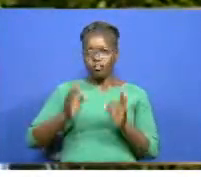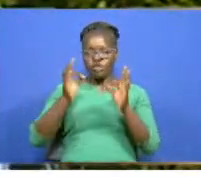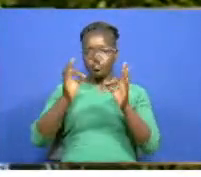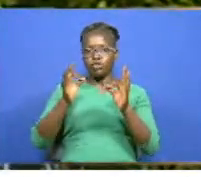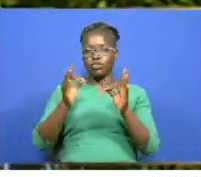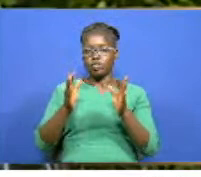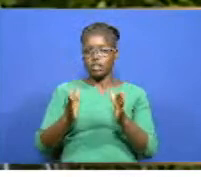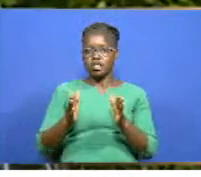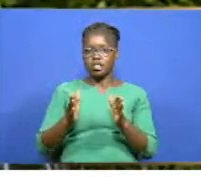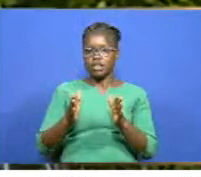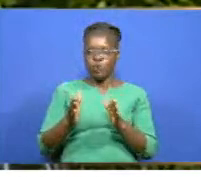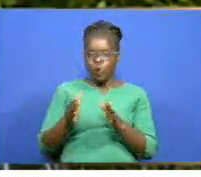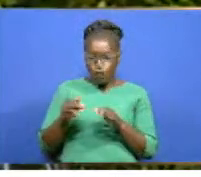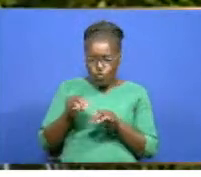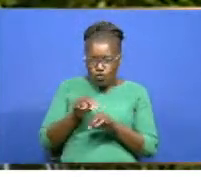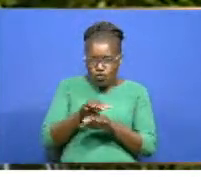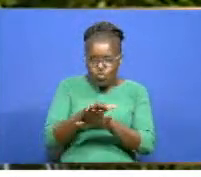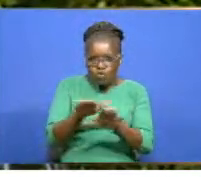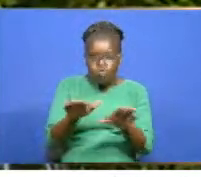have maneuvered their way